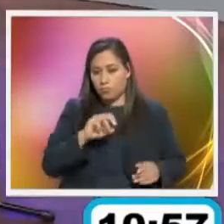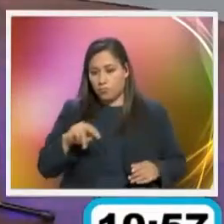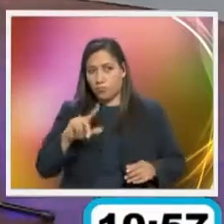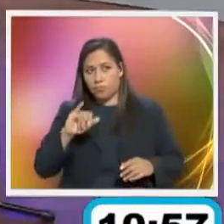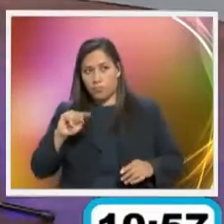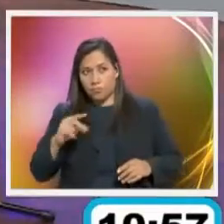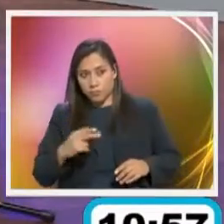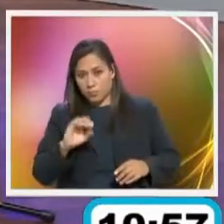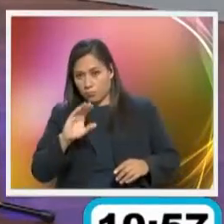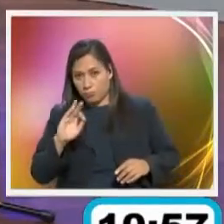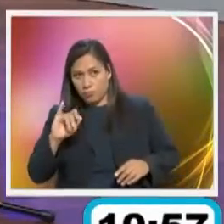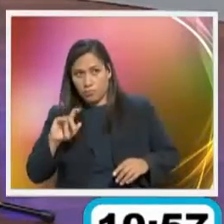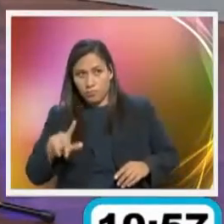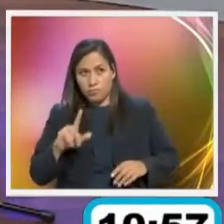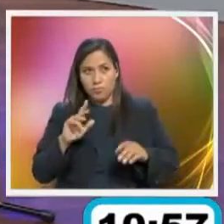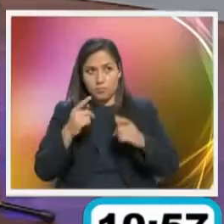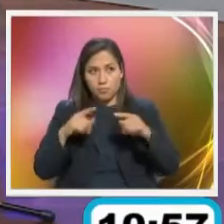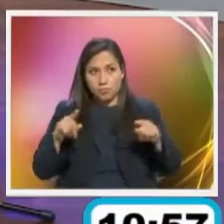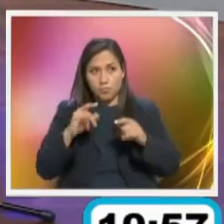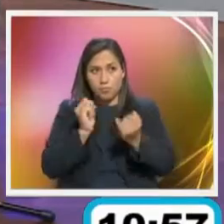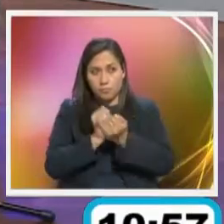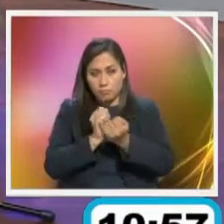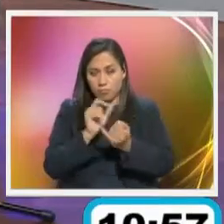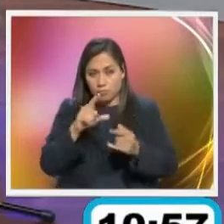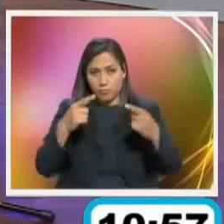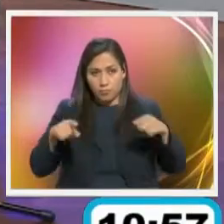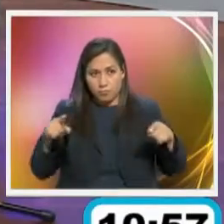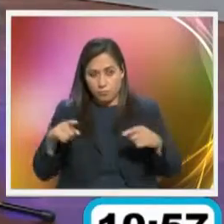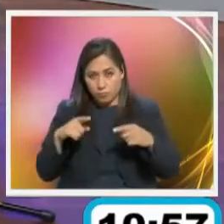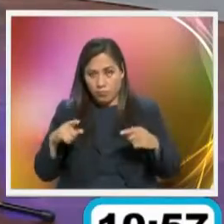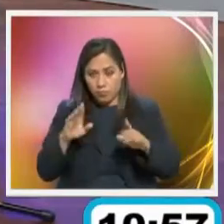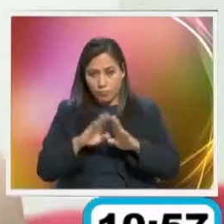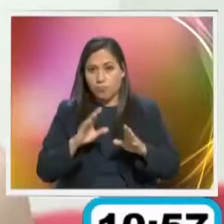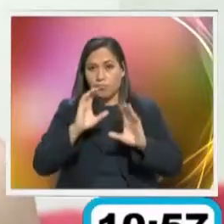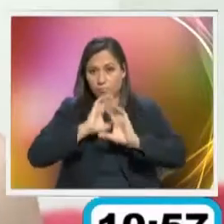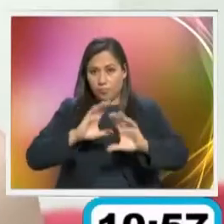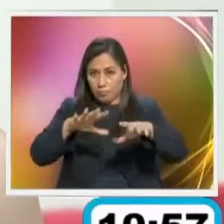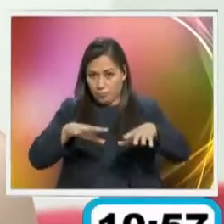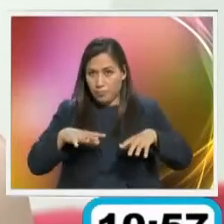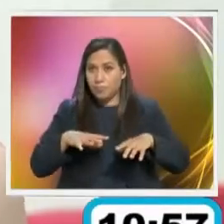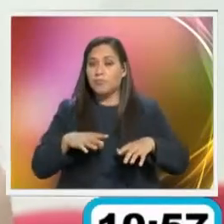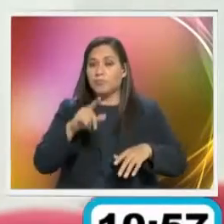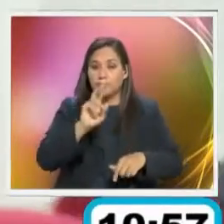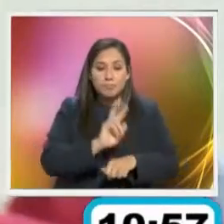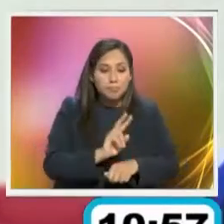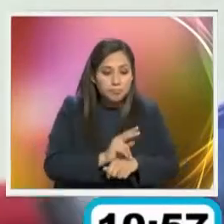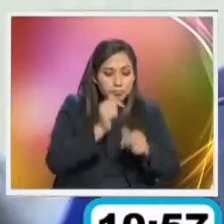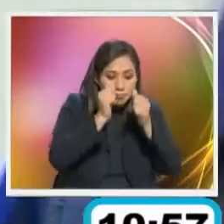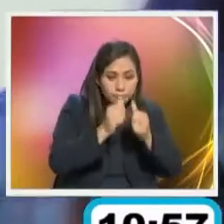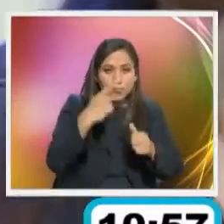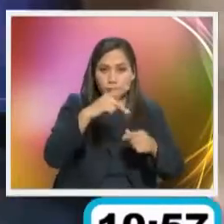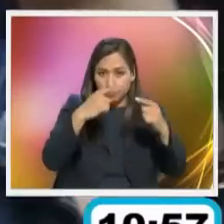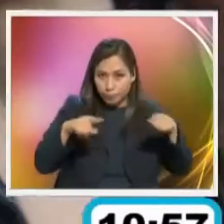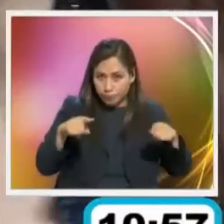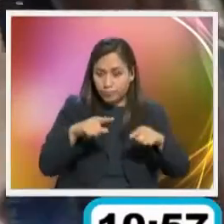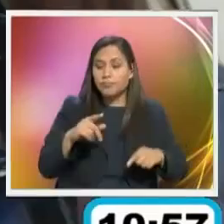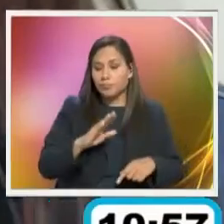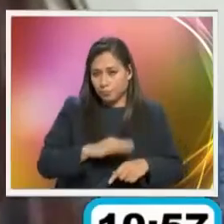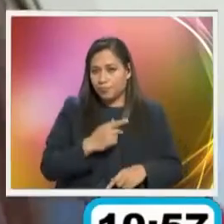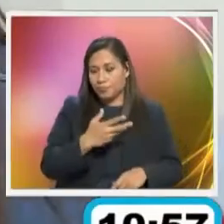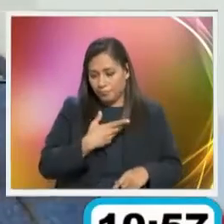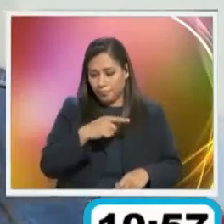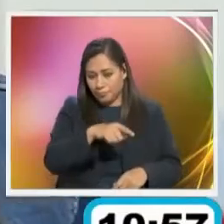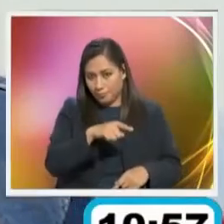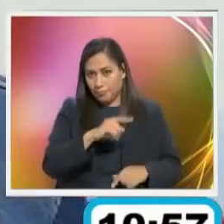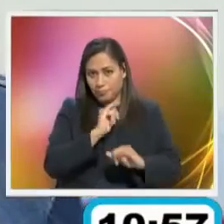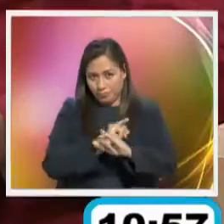Follow us and you can see our news about our music, about our concerts. Por favor, estén muy pendientes de su música, de sus conciertos